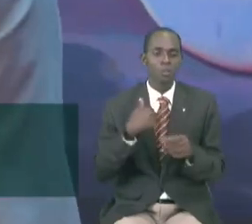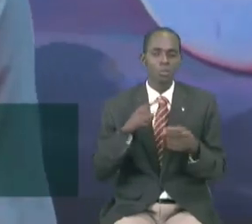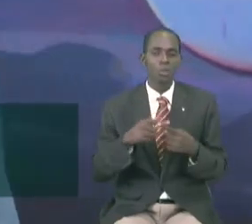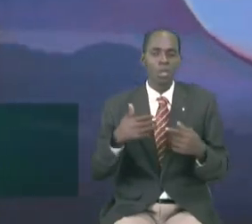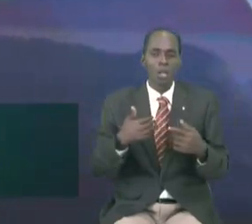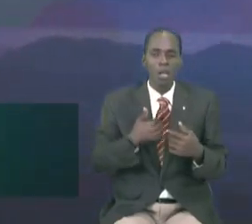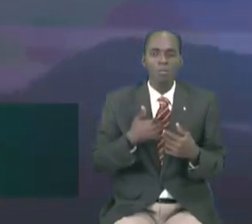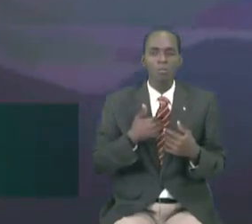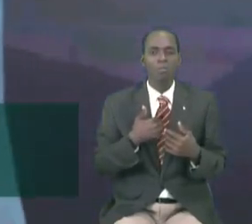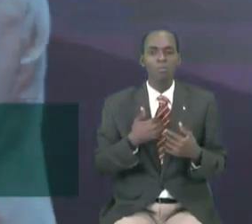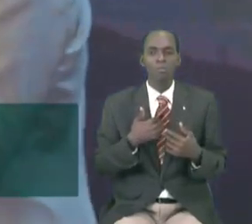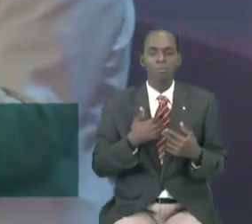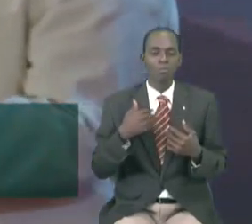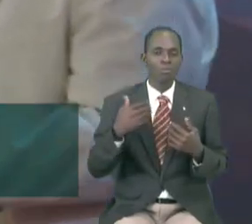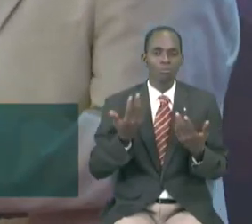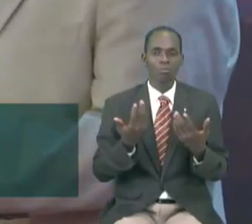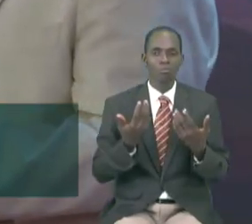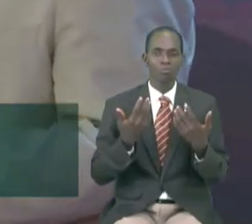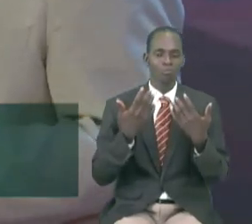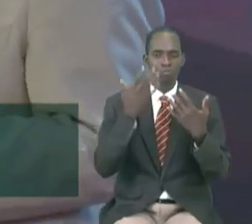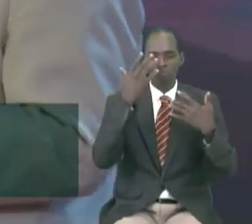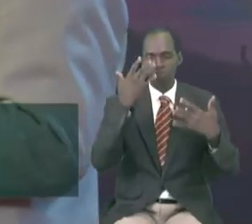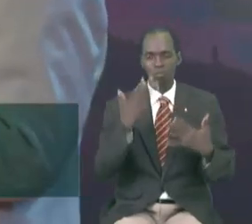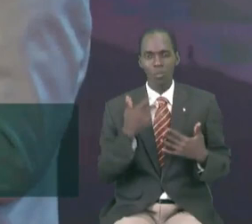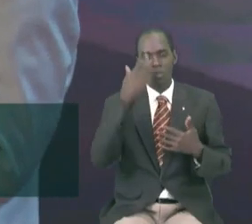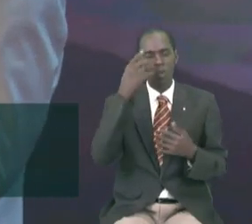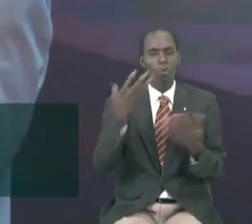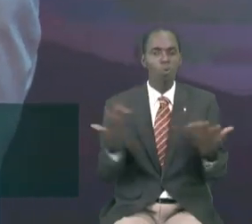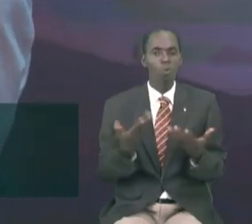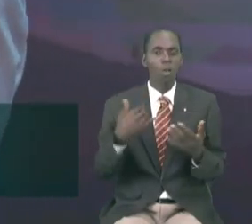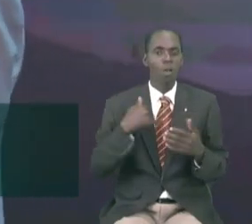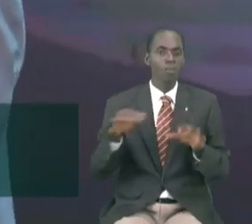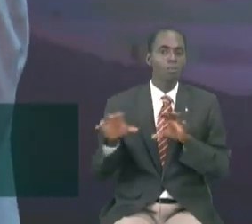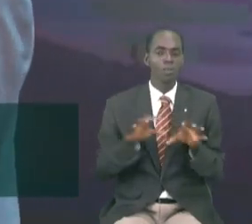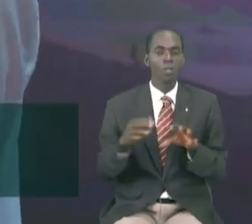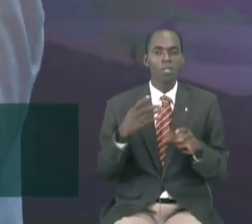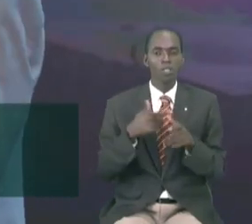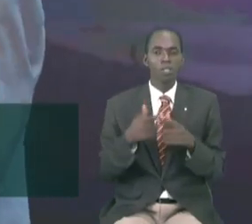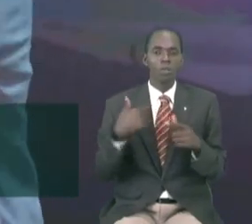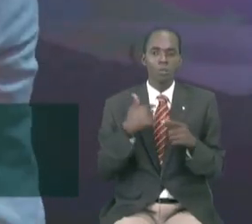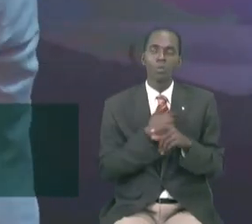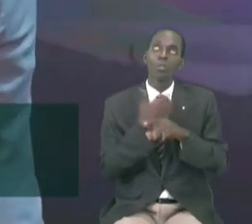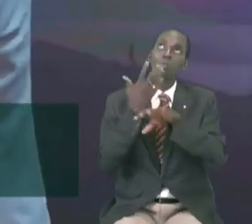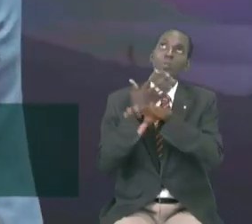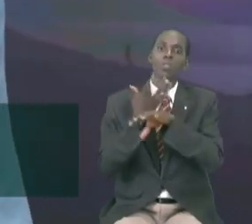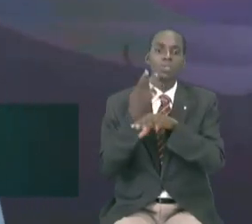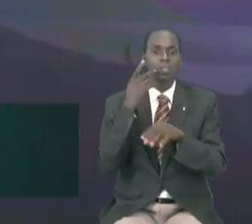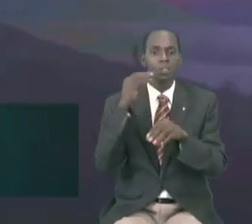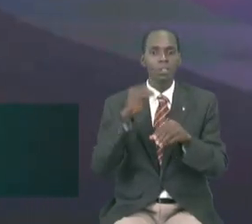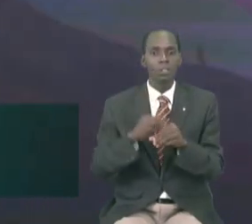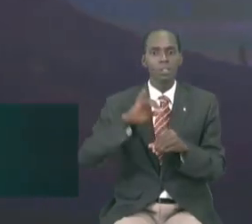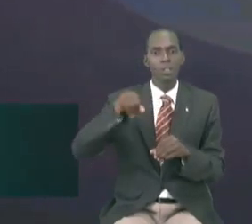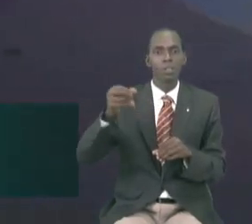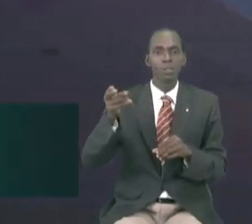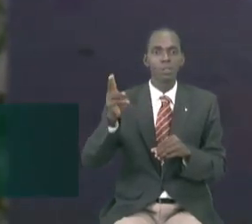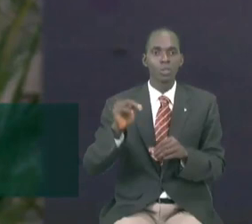2 verse 4 of Jonah, then said I am cast out of thy sight, yet